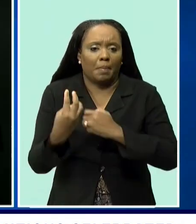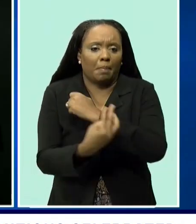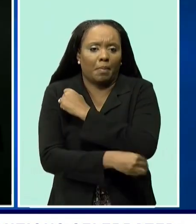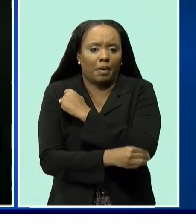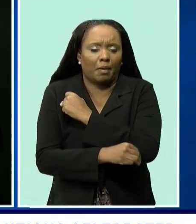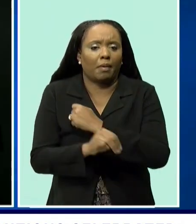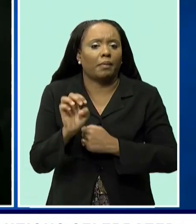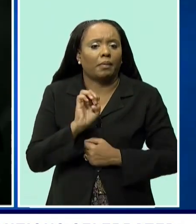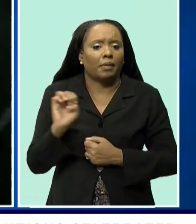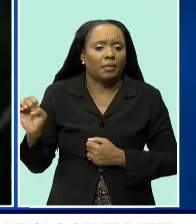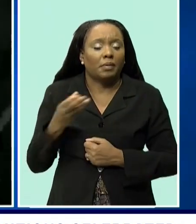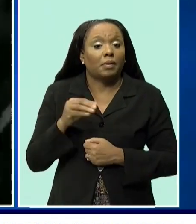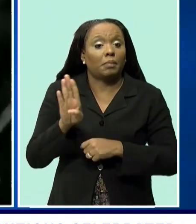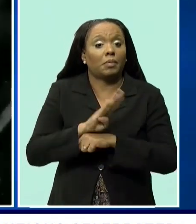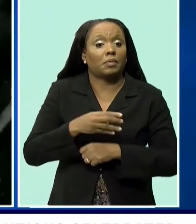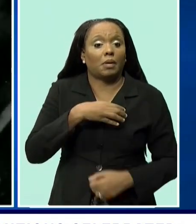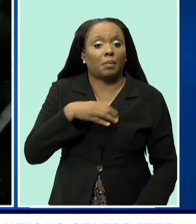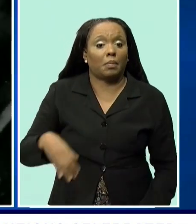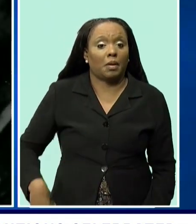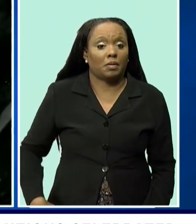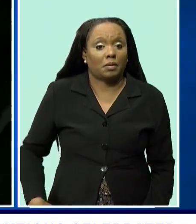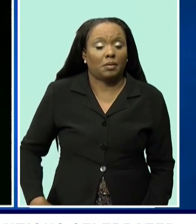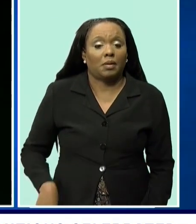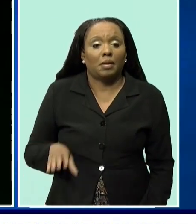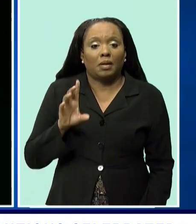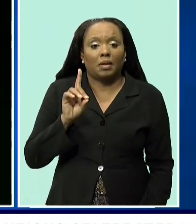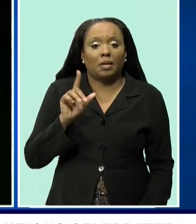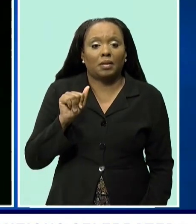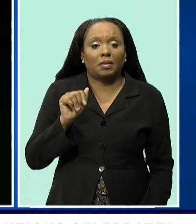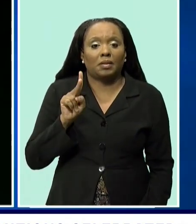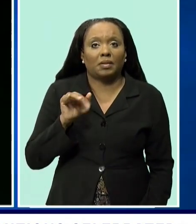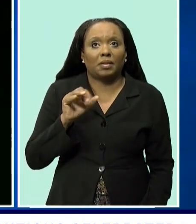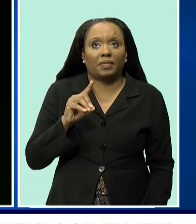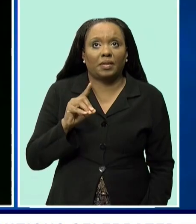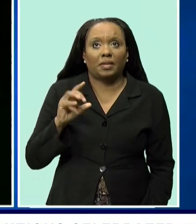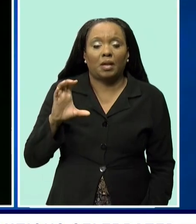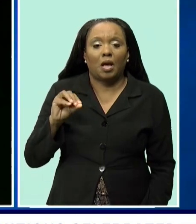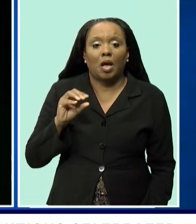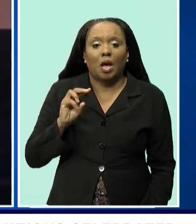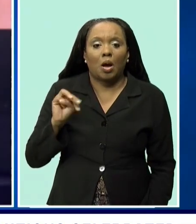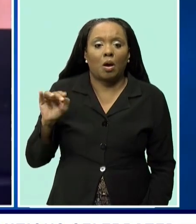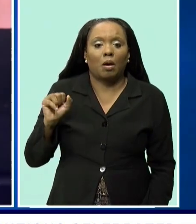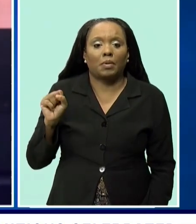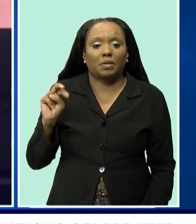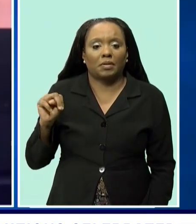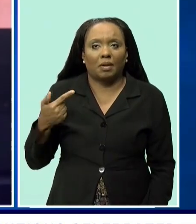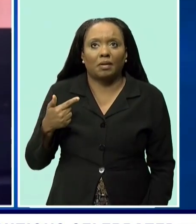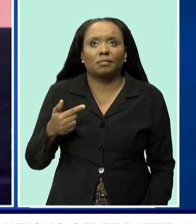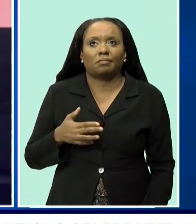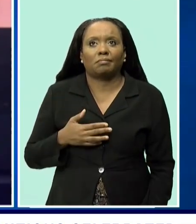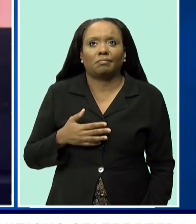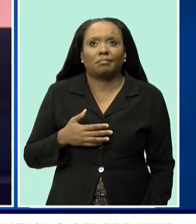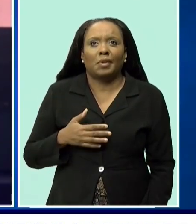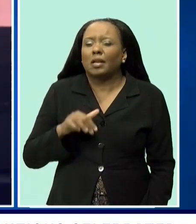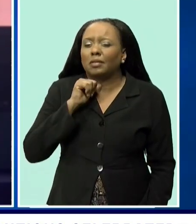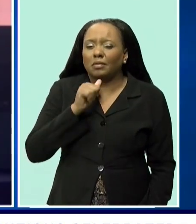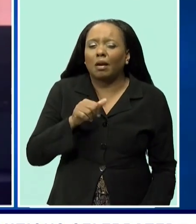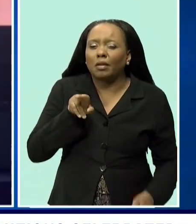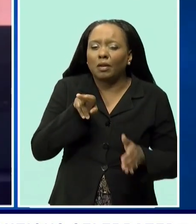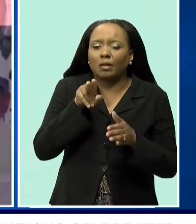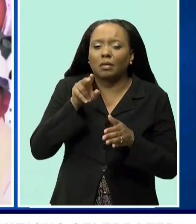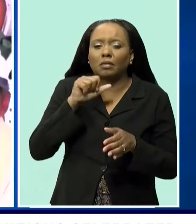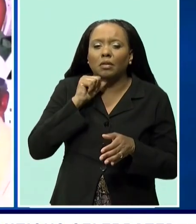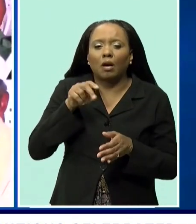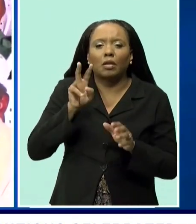and Barbados Ambassador to CARICOM David Comachong during an evening of tributes to Bobby. Prime Minister of St. Vincent and the Grenadines, Dr.